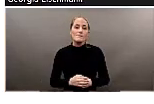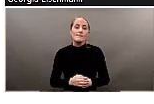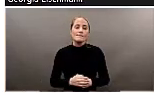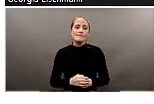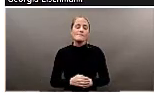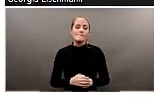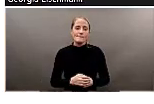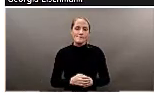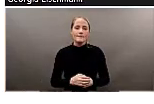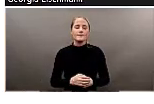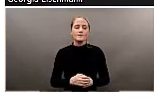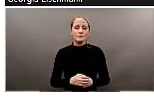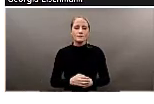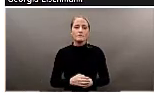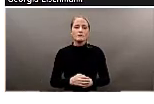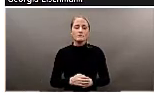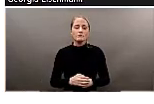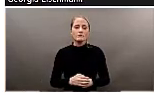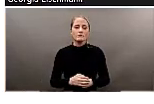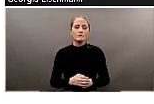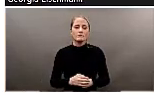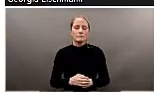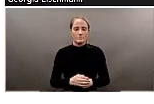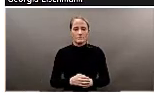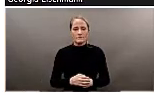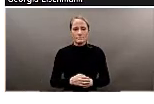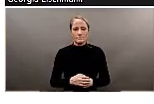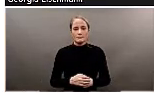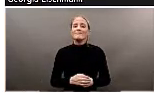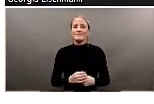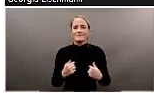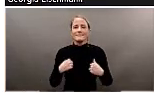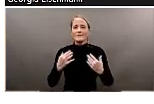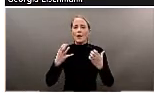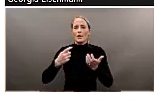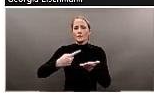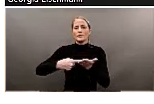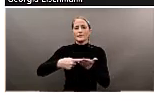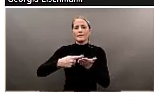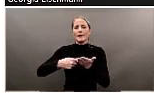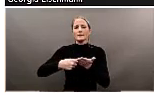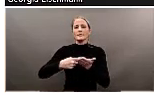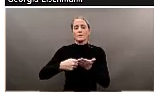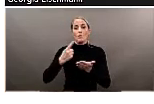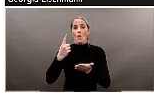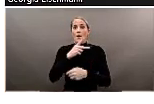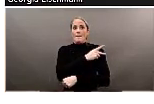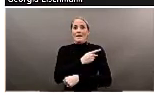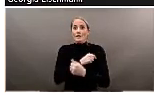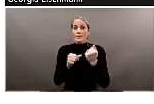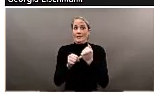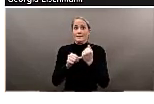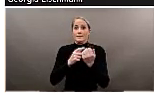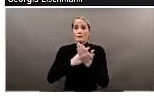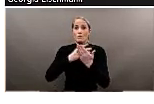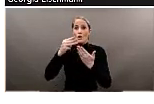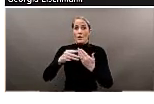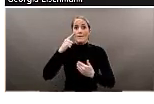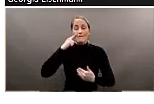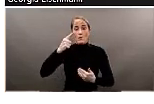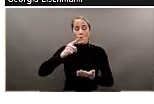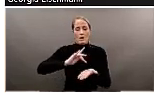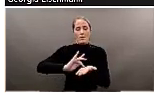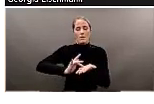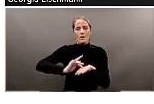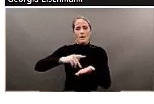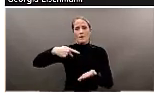forward. Thank you. Here, I just want to spend one moment to talk about some of the Paxlovid patient assistant programs that